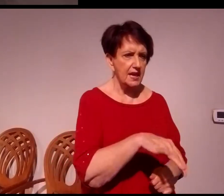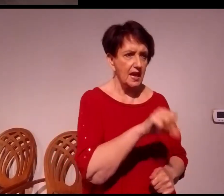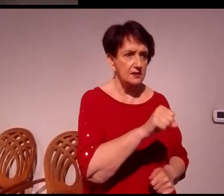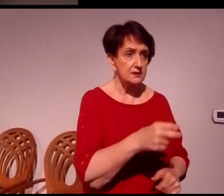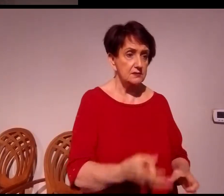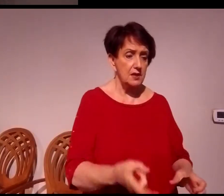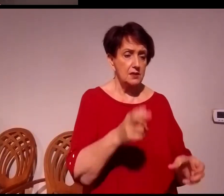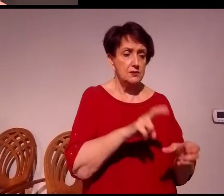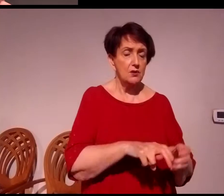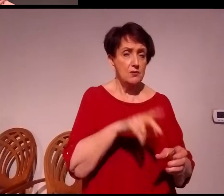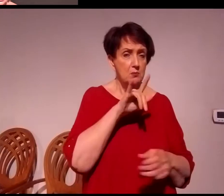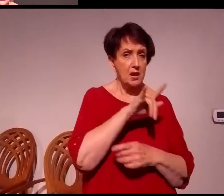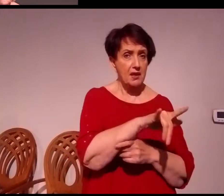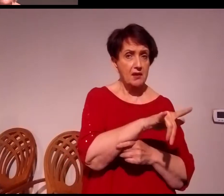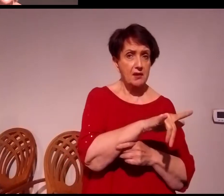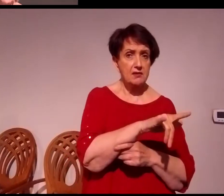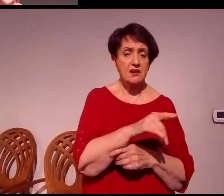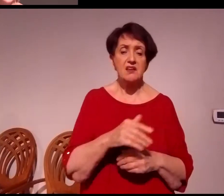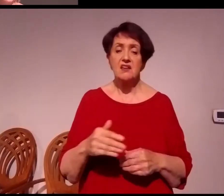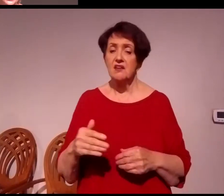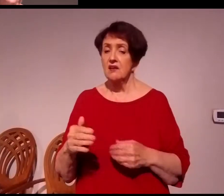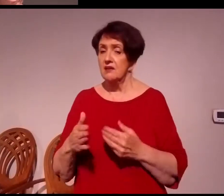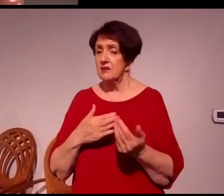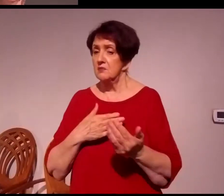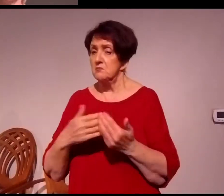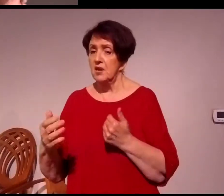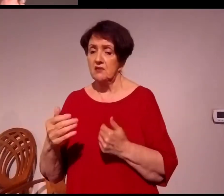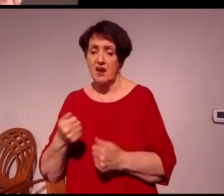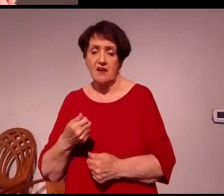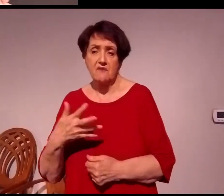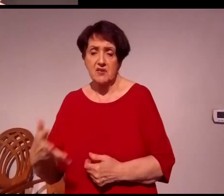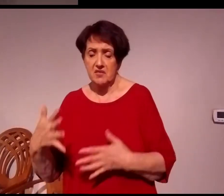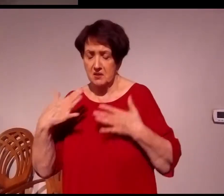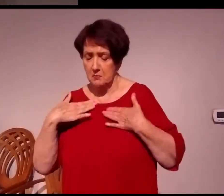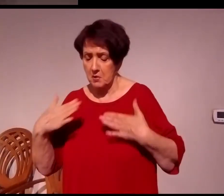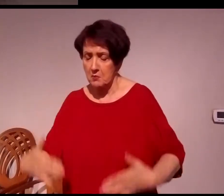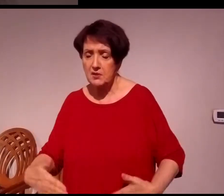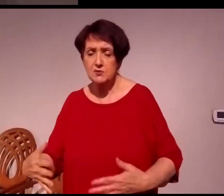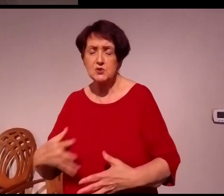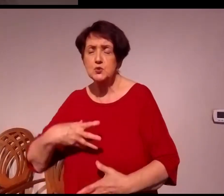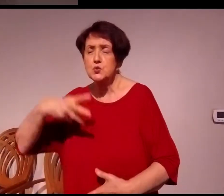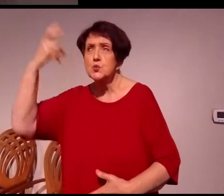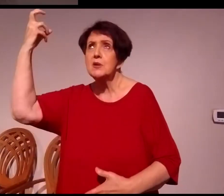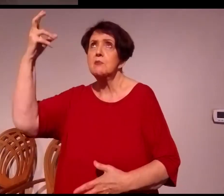plane, even though everything about me was screaming no.